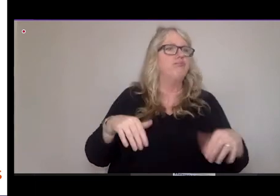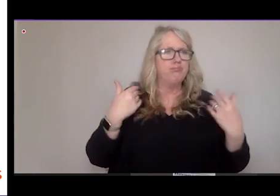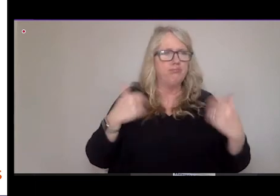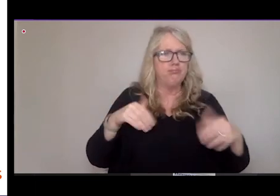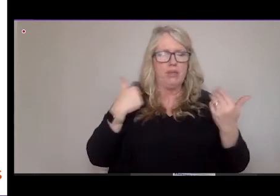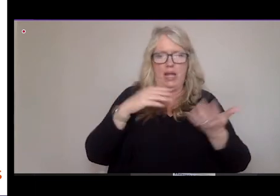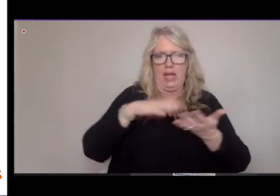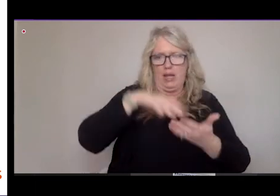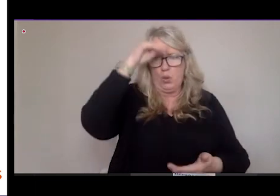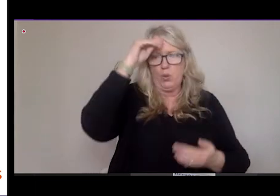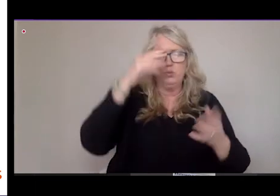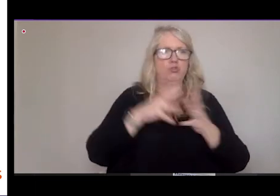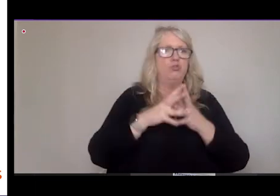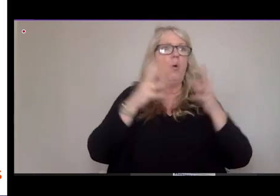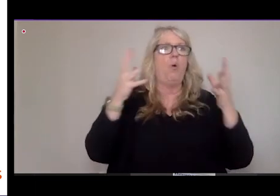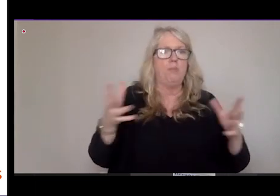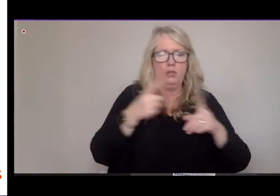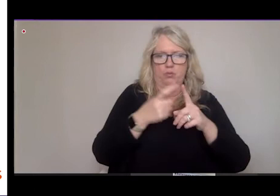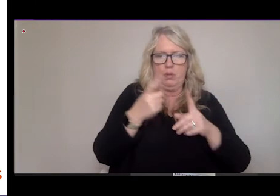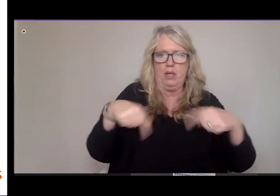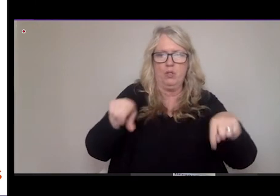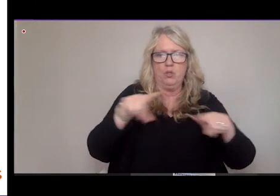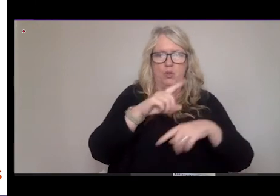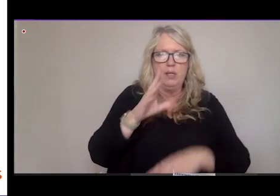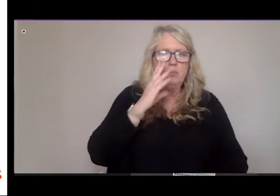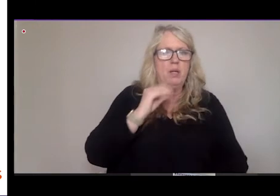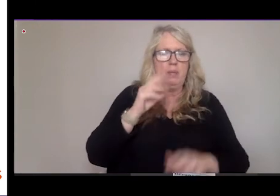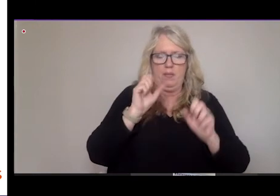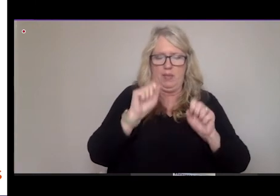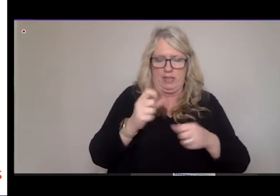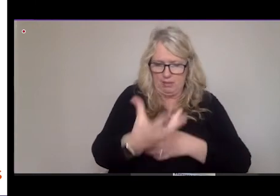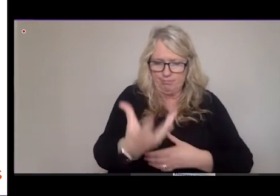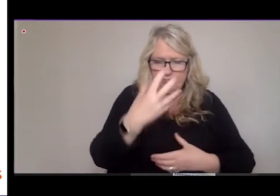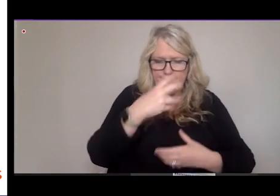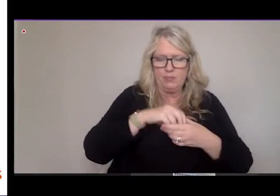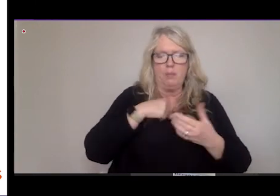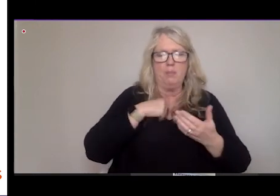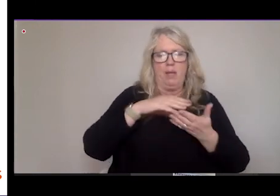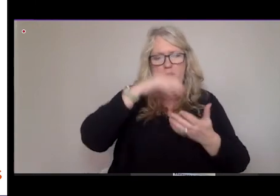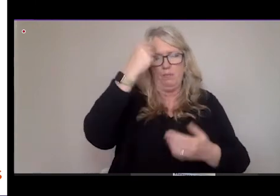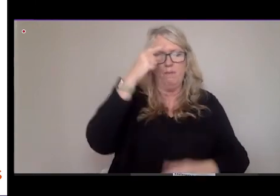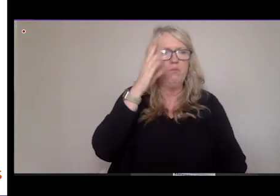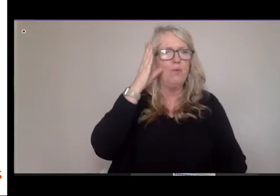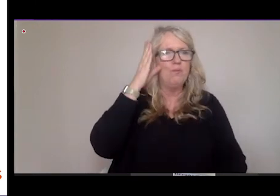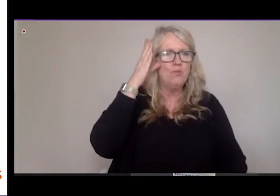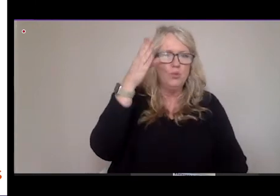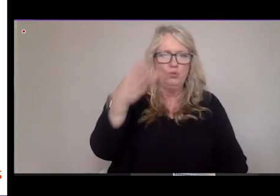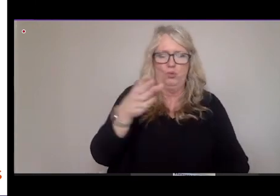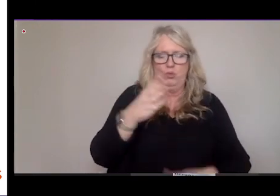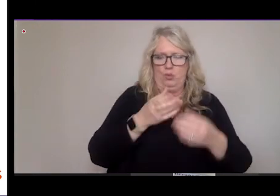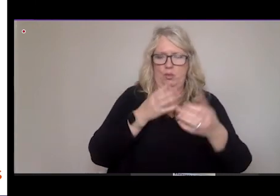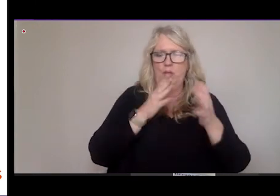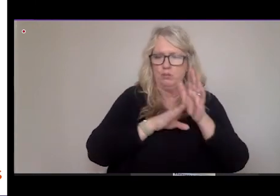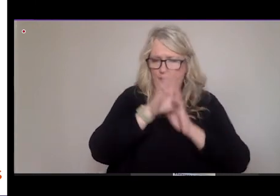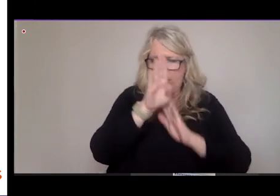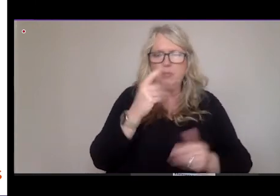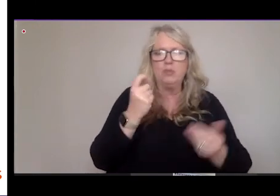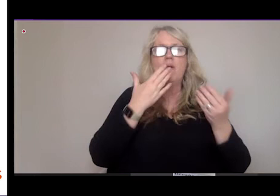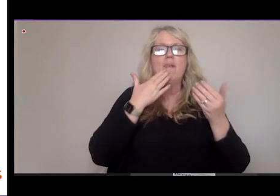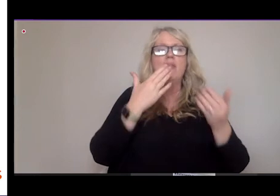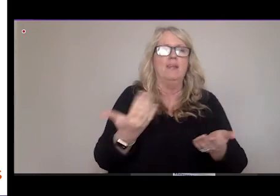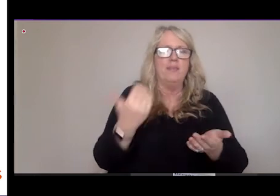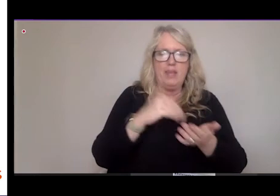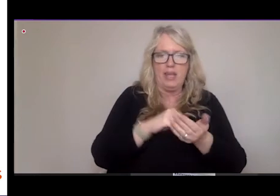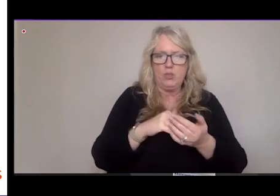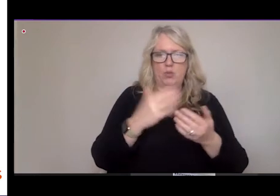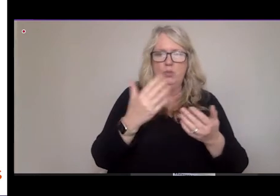I learn so much from you and from all of your experience that I could take into my learning as I do future professional